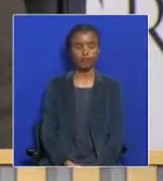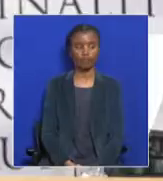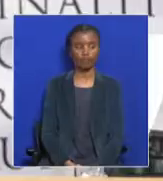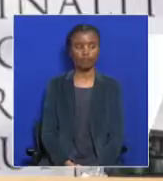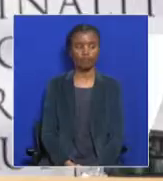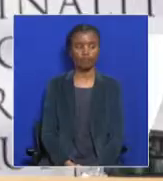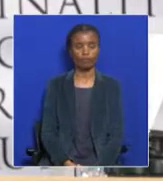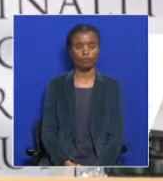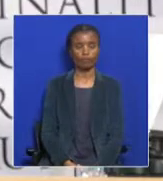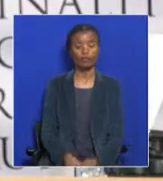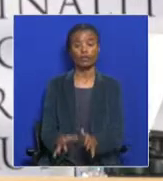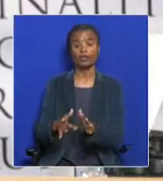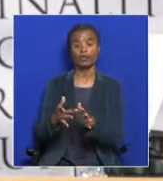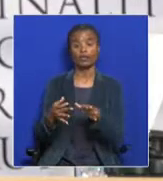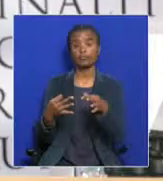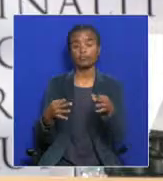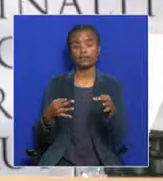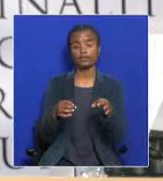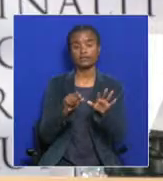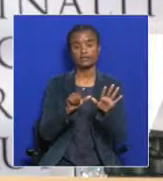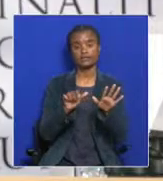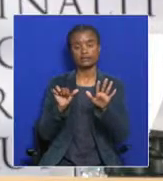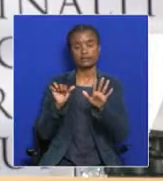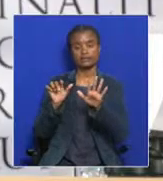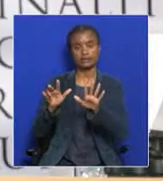Page 768.